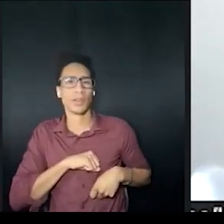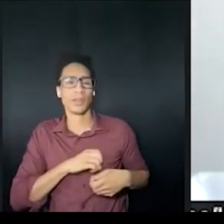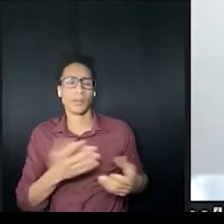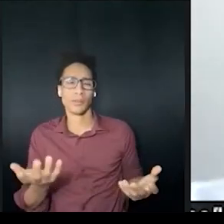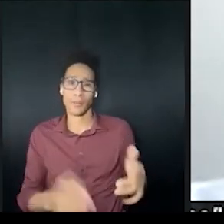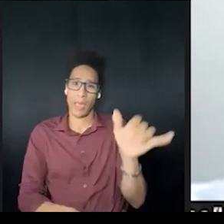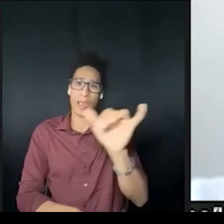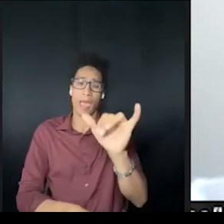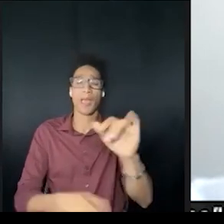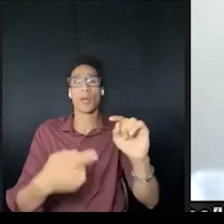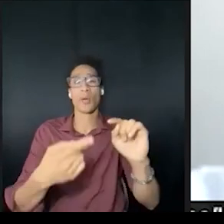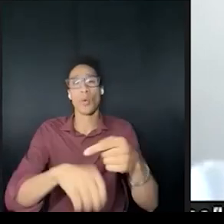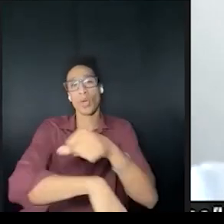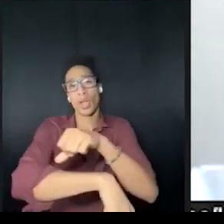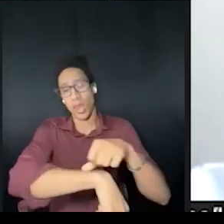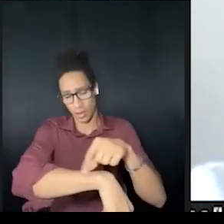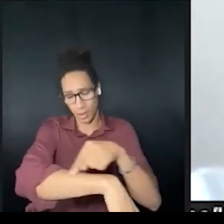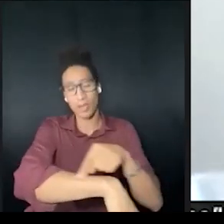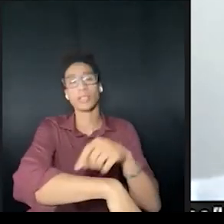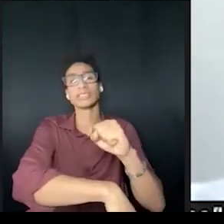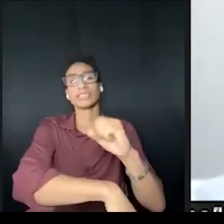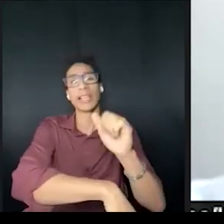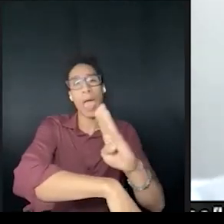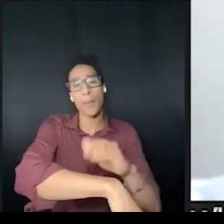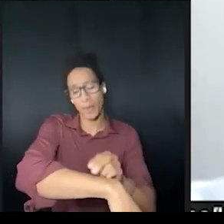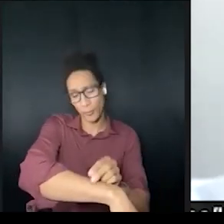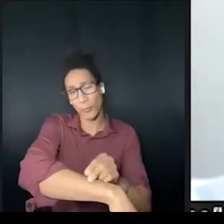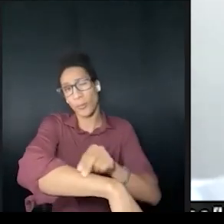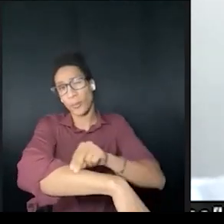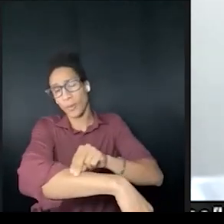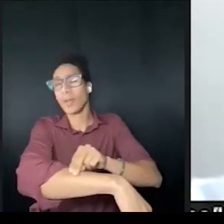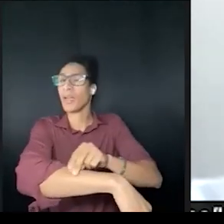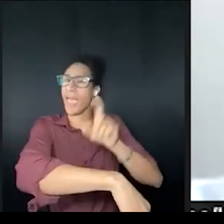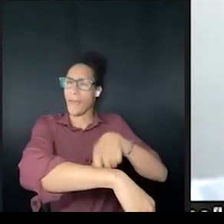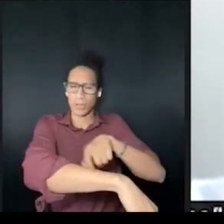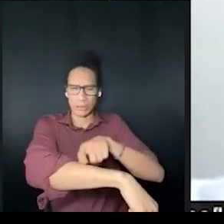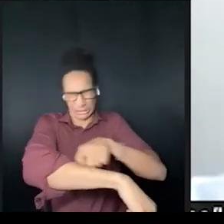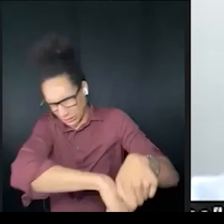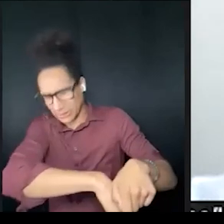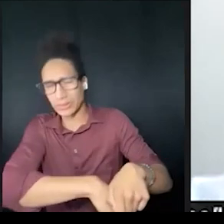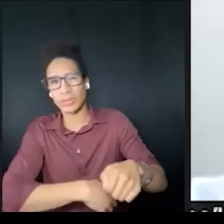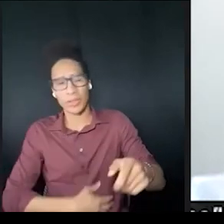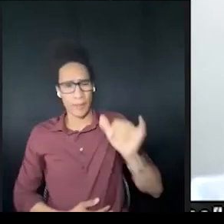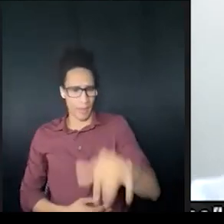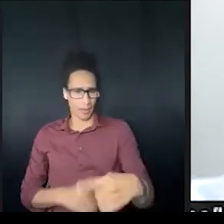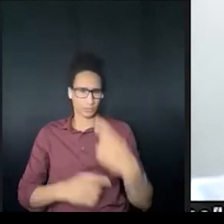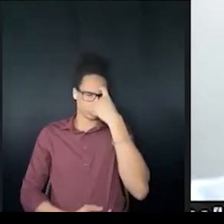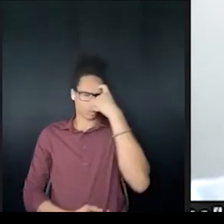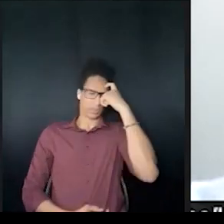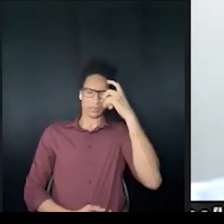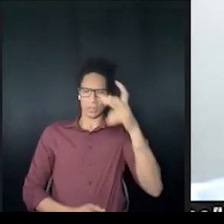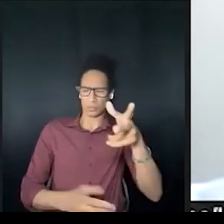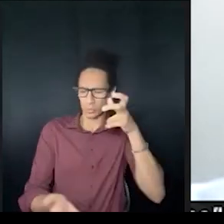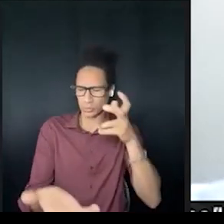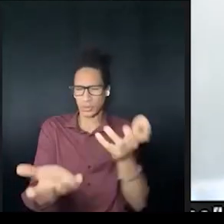these conversations need to happen, and given the space to happen in a safe, secure, judgment-free space. And then that's when understanding